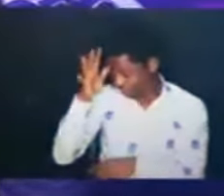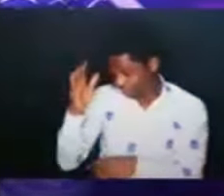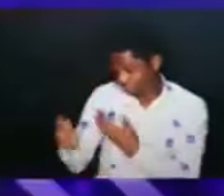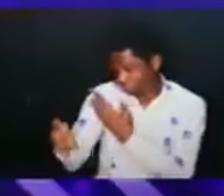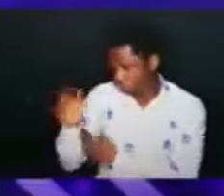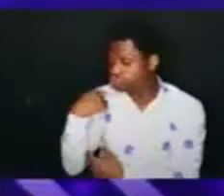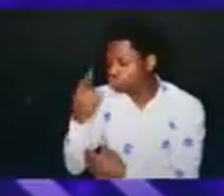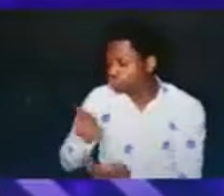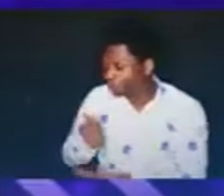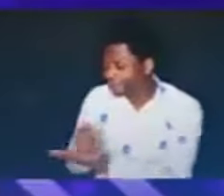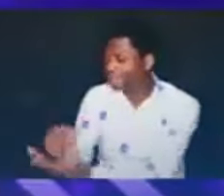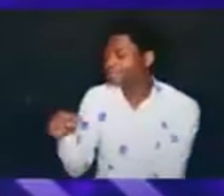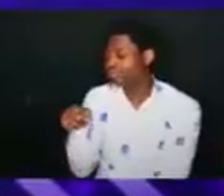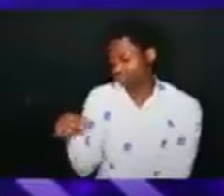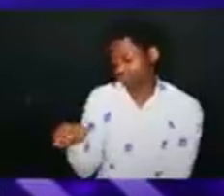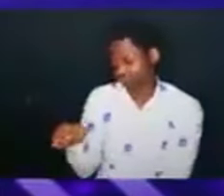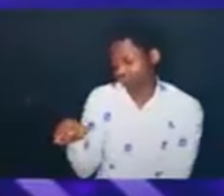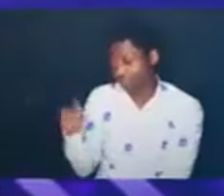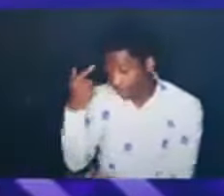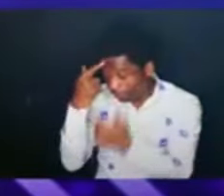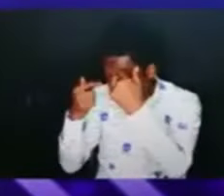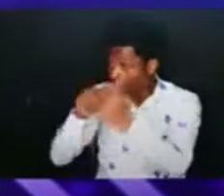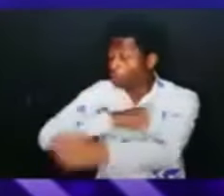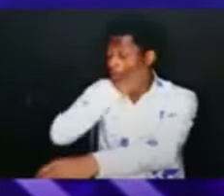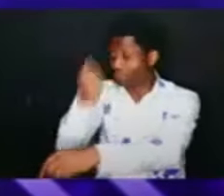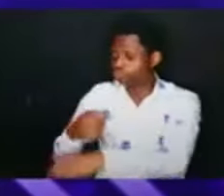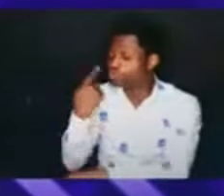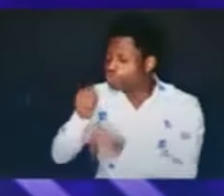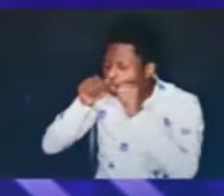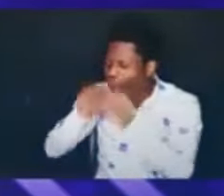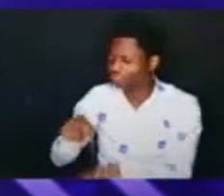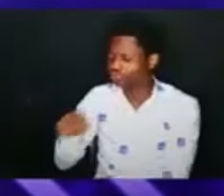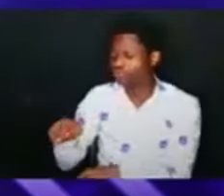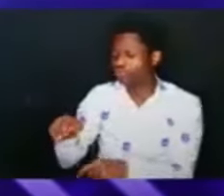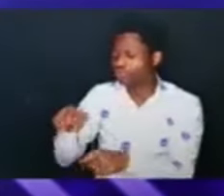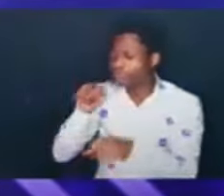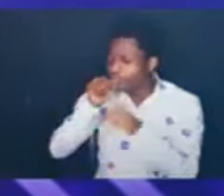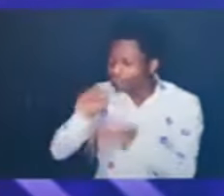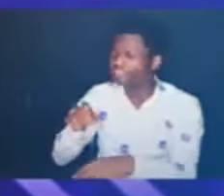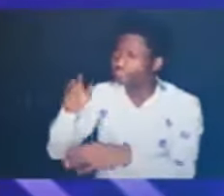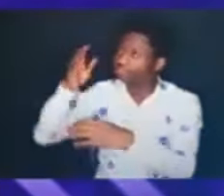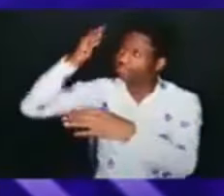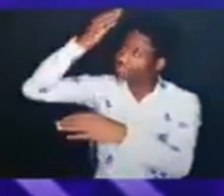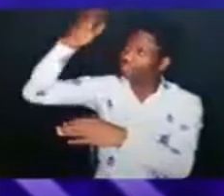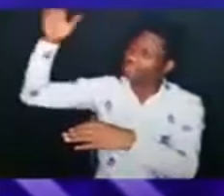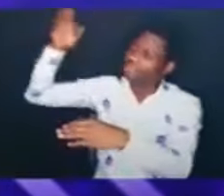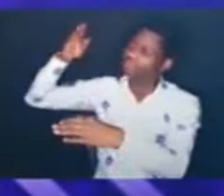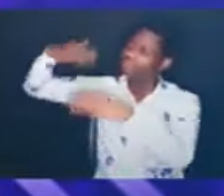who helps you, because of the Almighty who blesses you with blessings of the skies